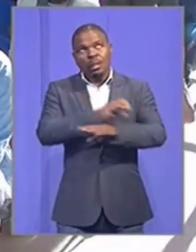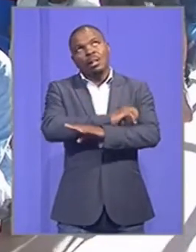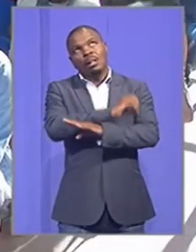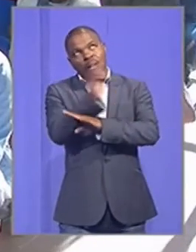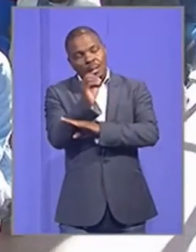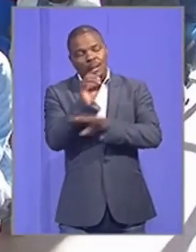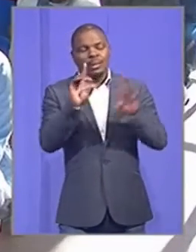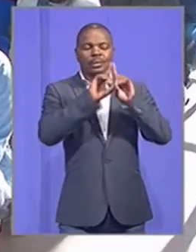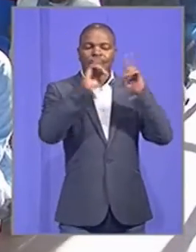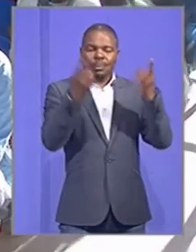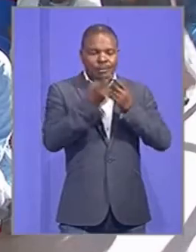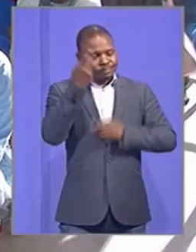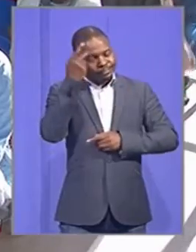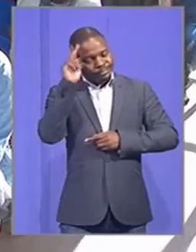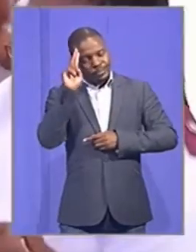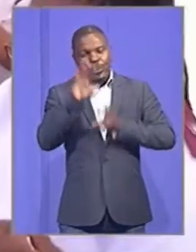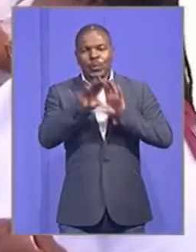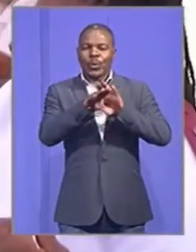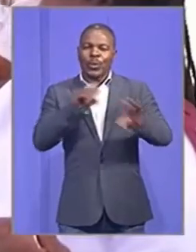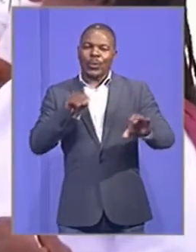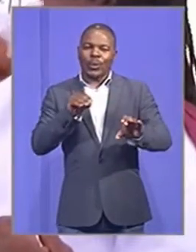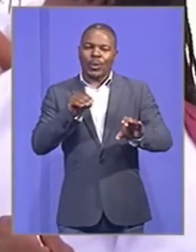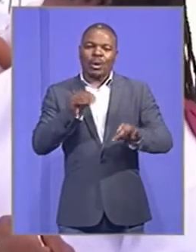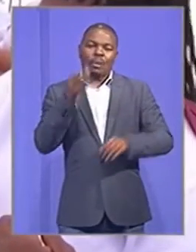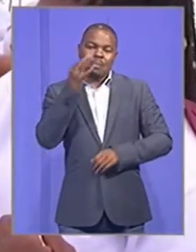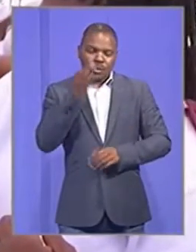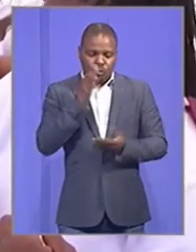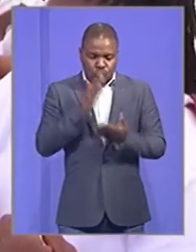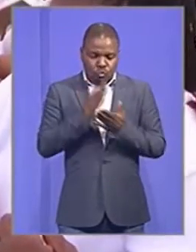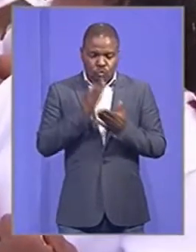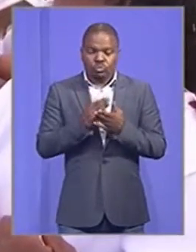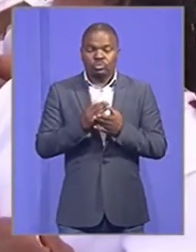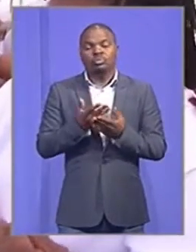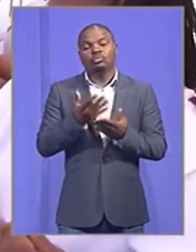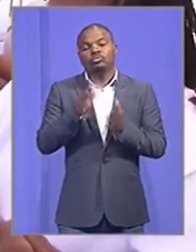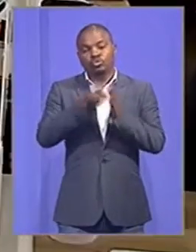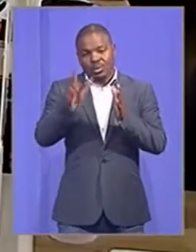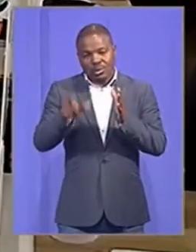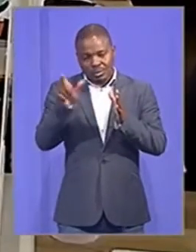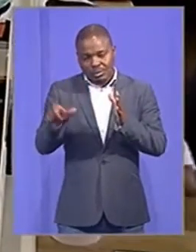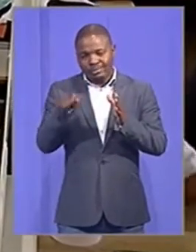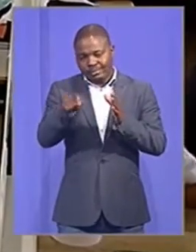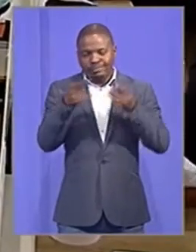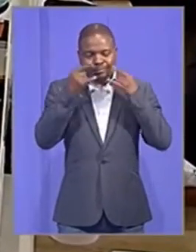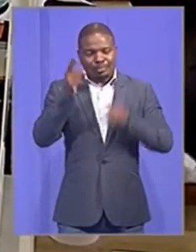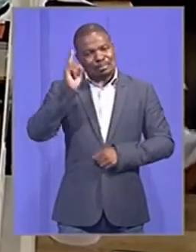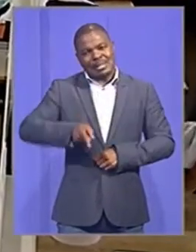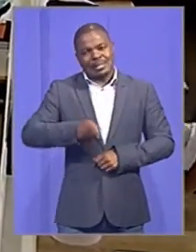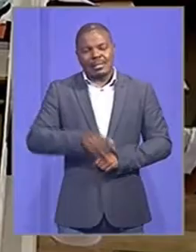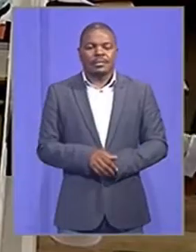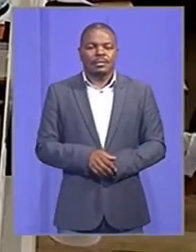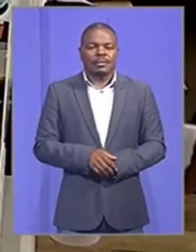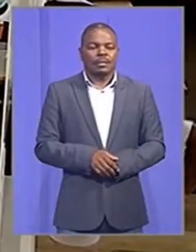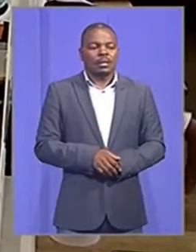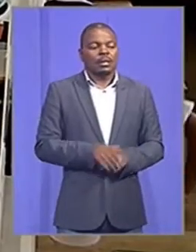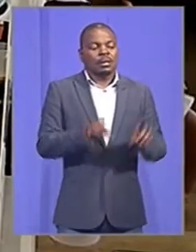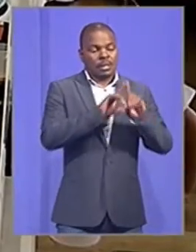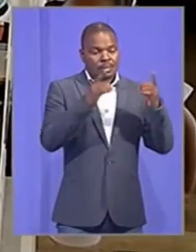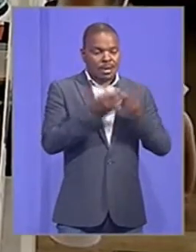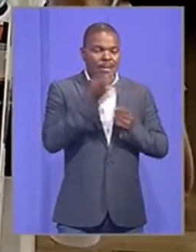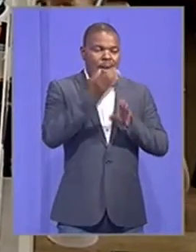ke fa lefapha le gogela mafoko a lona kwa morago le go netefatsa fa barutwana ba tla tswelela go apara di-masks. Lefapha le tlhalositse fa go nnile